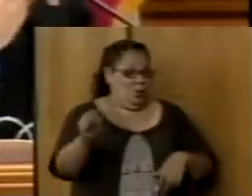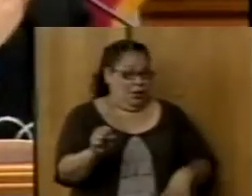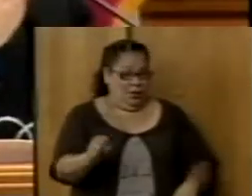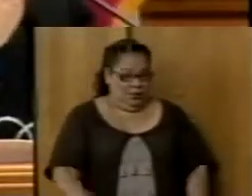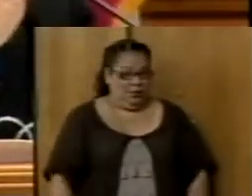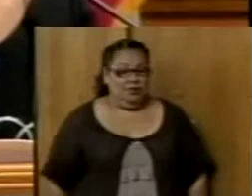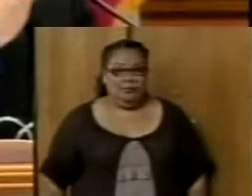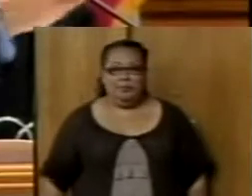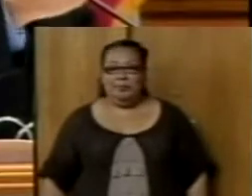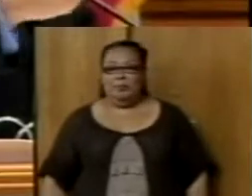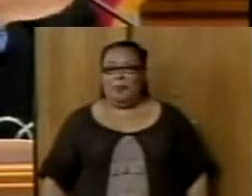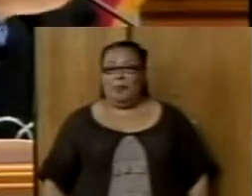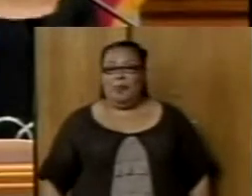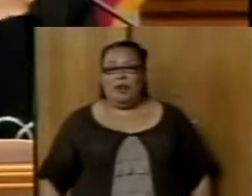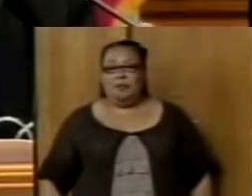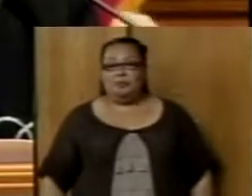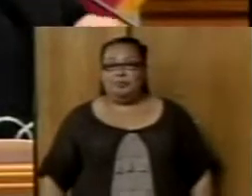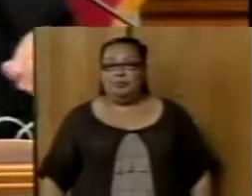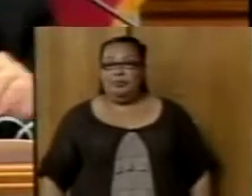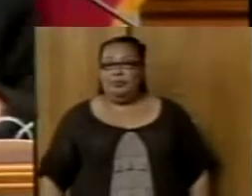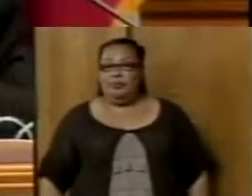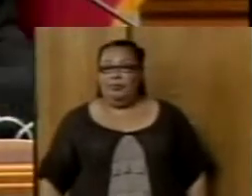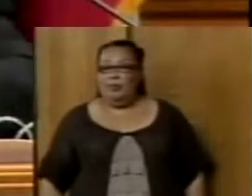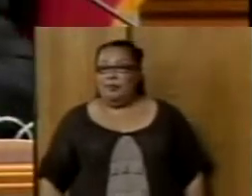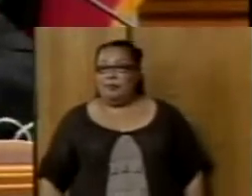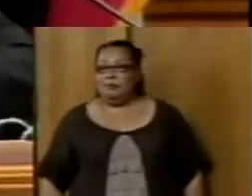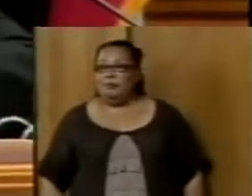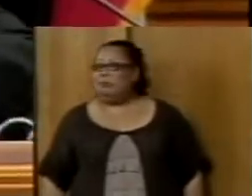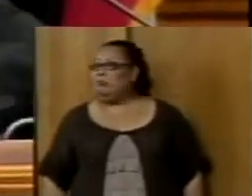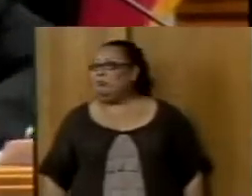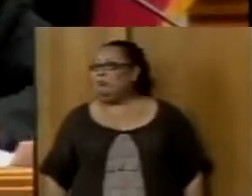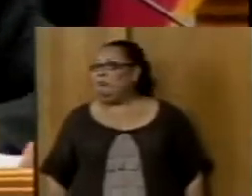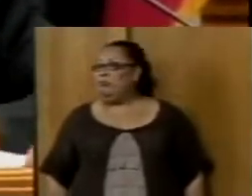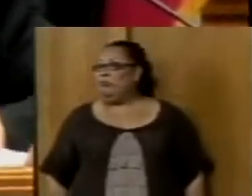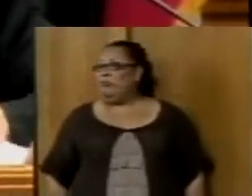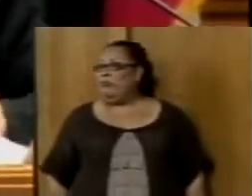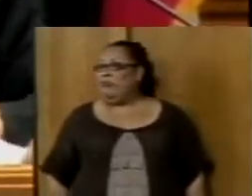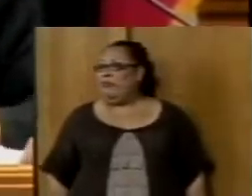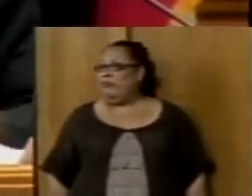And if you will step up, please.